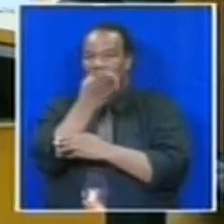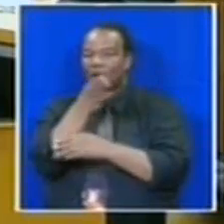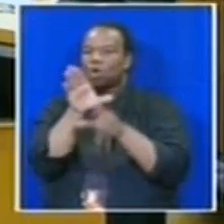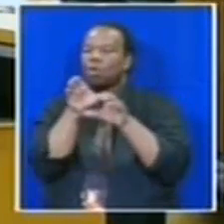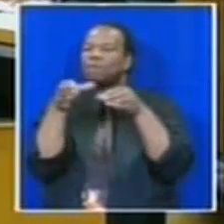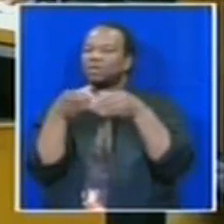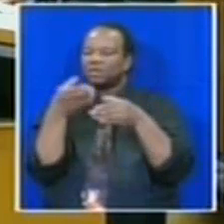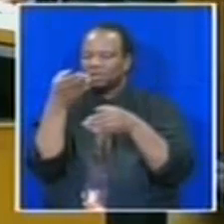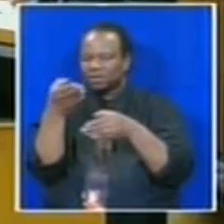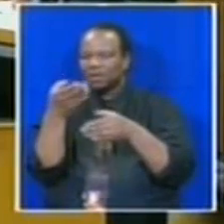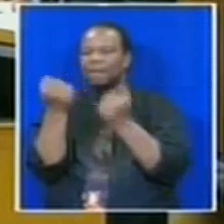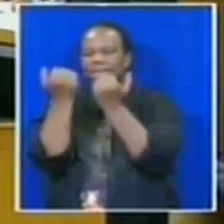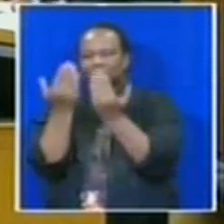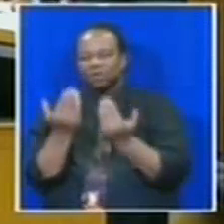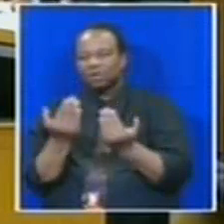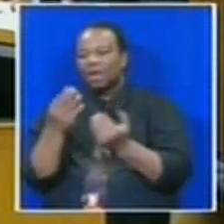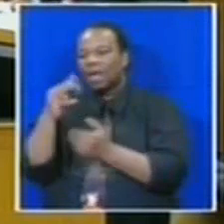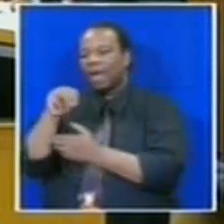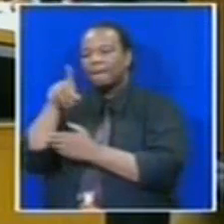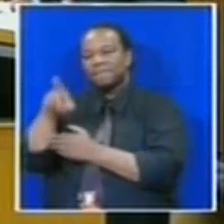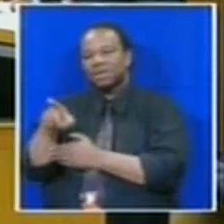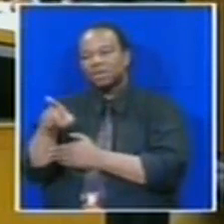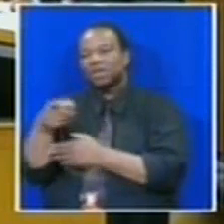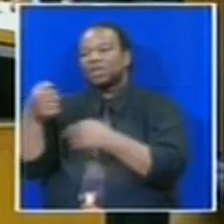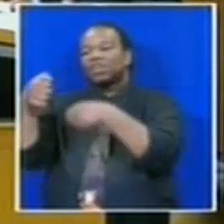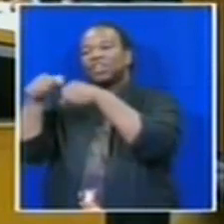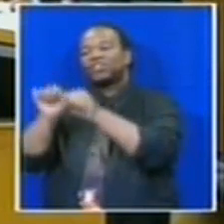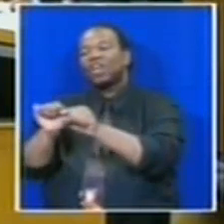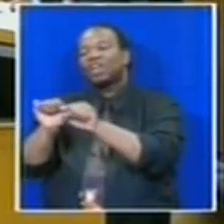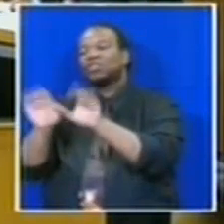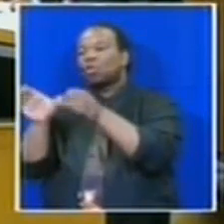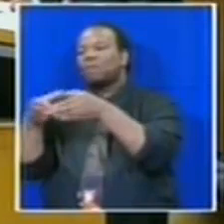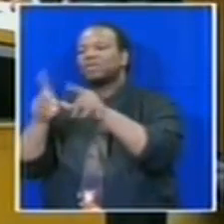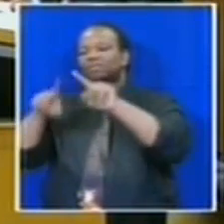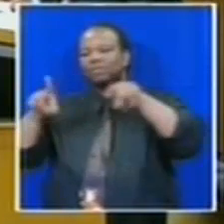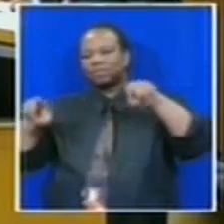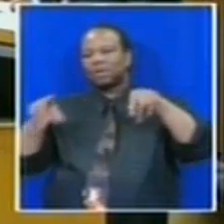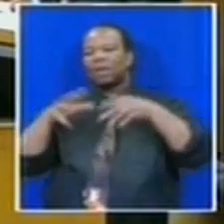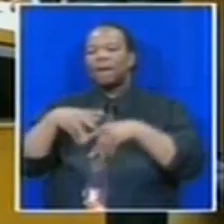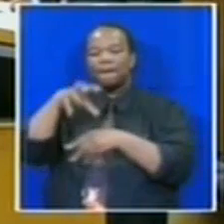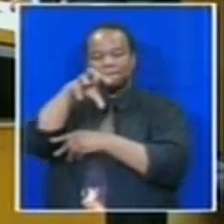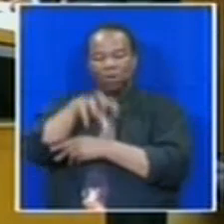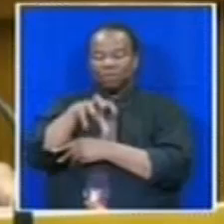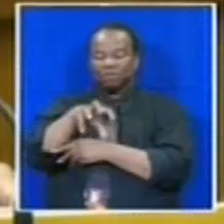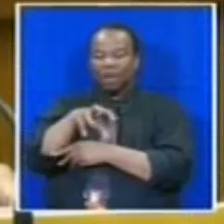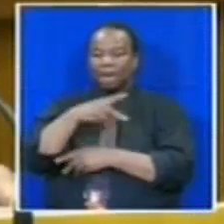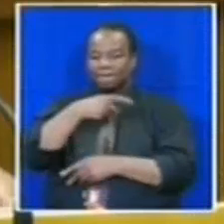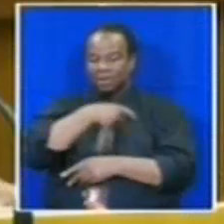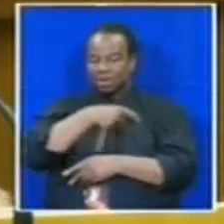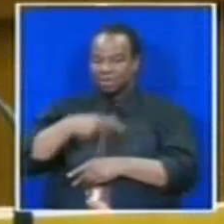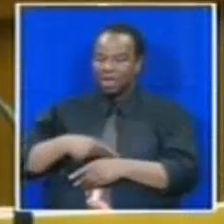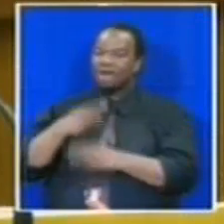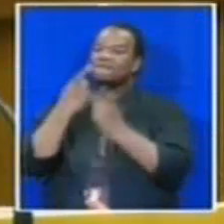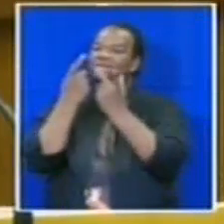Budget, members of Parliament, the chairs of the various committees, the provincial premiers, and the finance